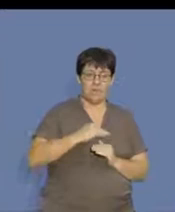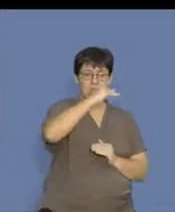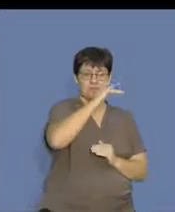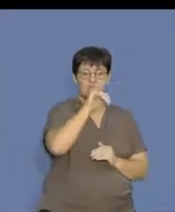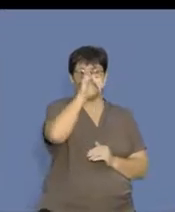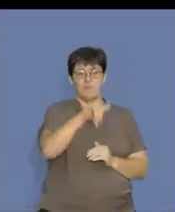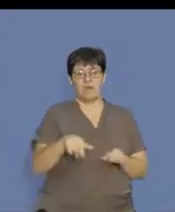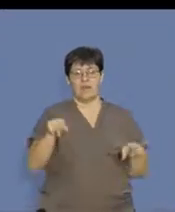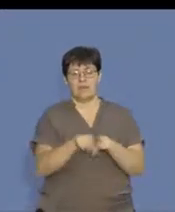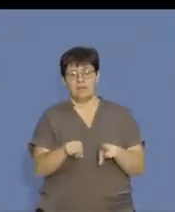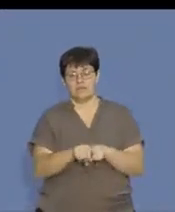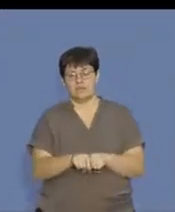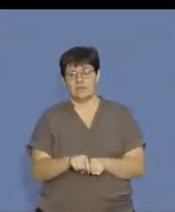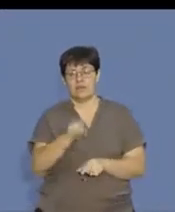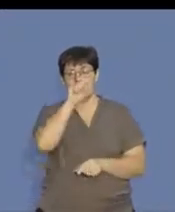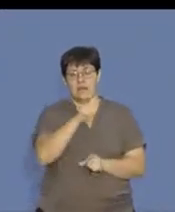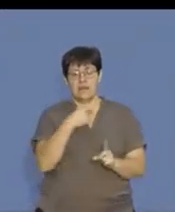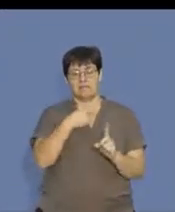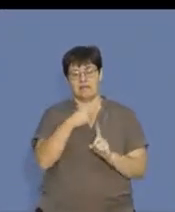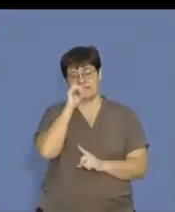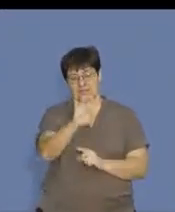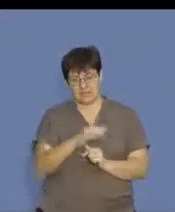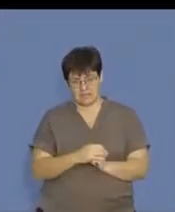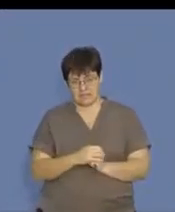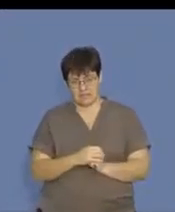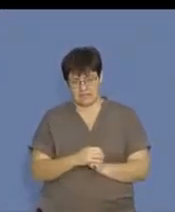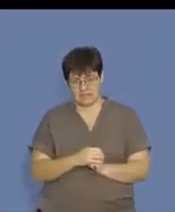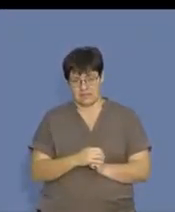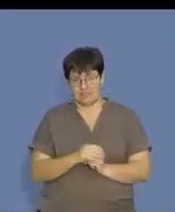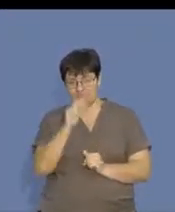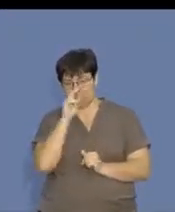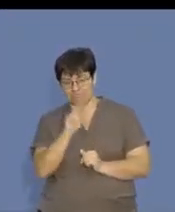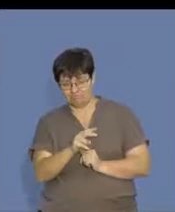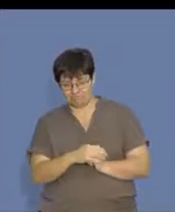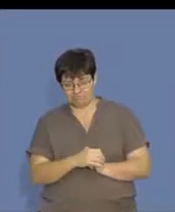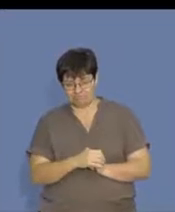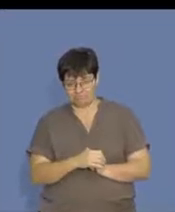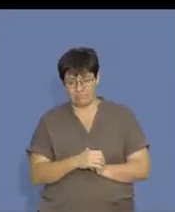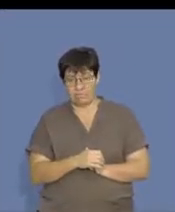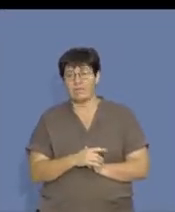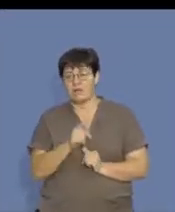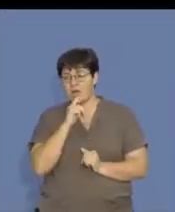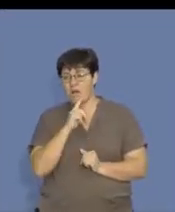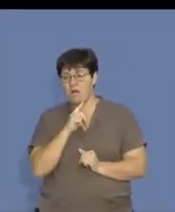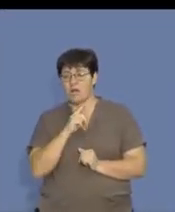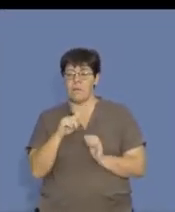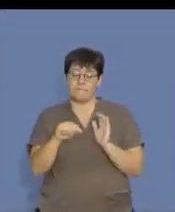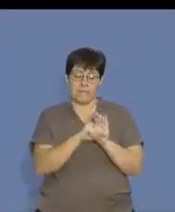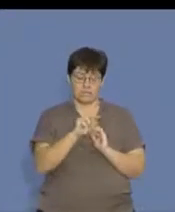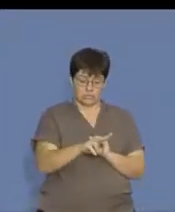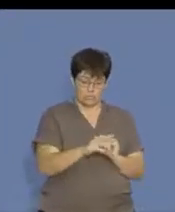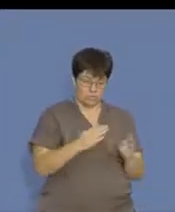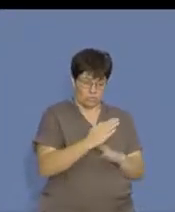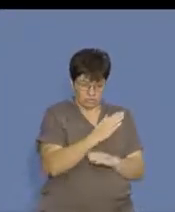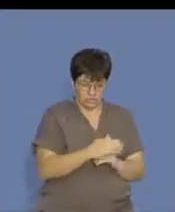is y equals to x plus 3. So you can see, with this one, we said it crosses at